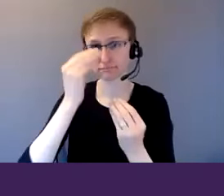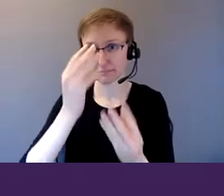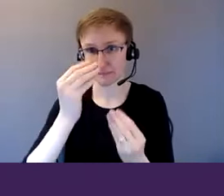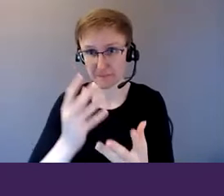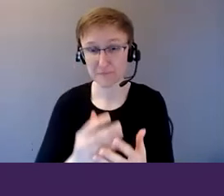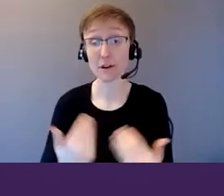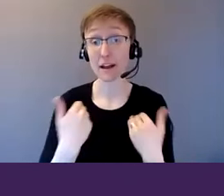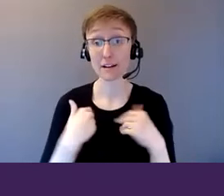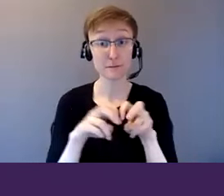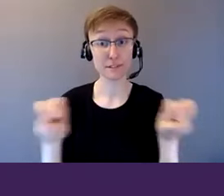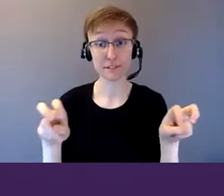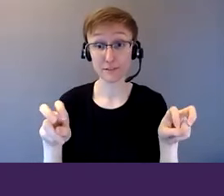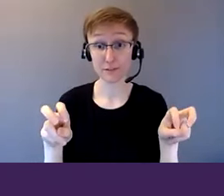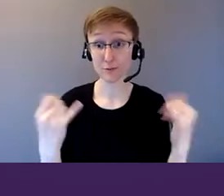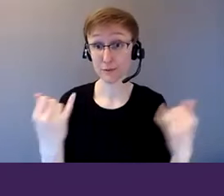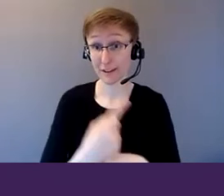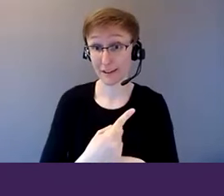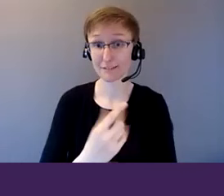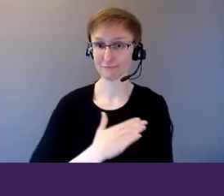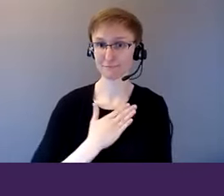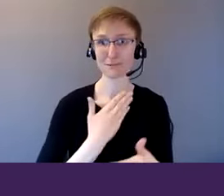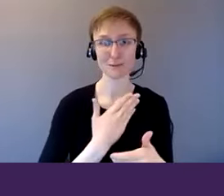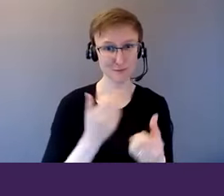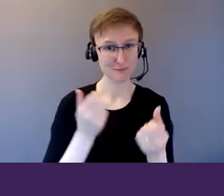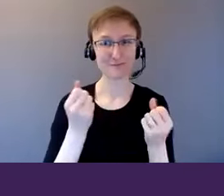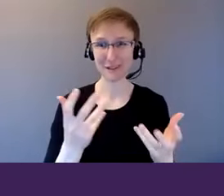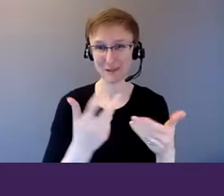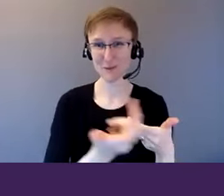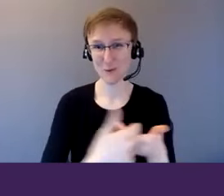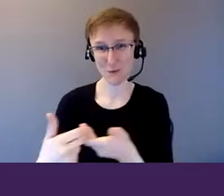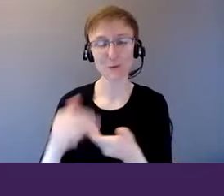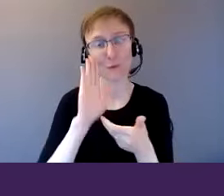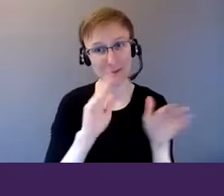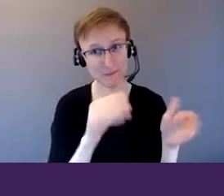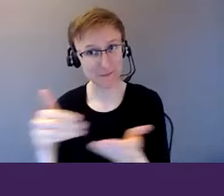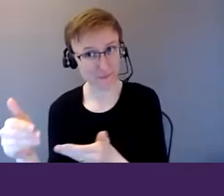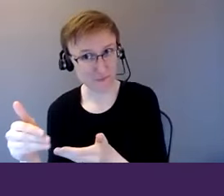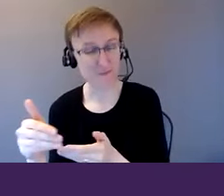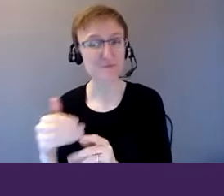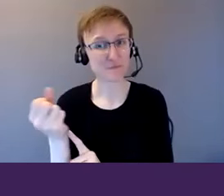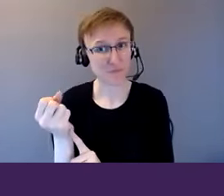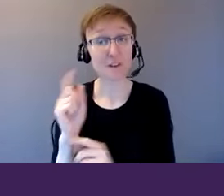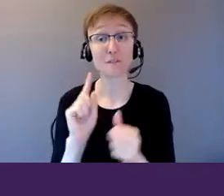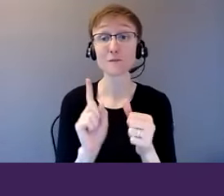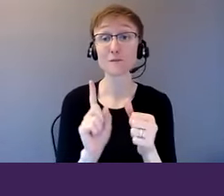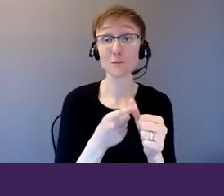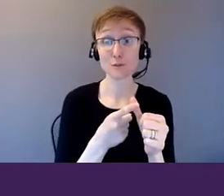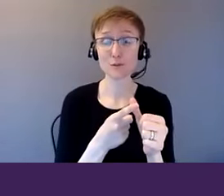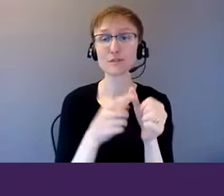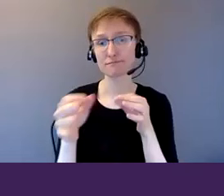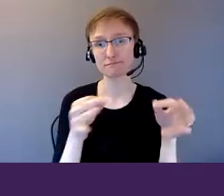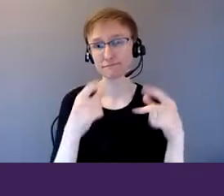today, and we'll be presenting them shortly. But just before we get started, I wanted to go over some of the